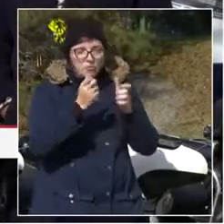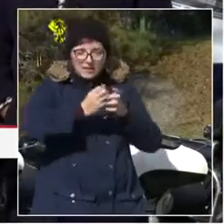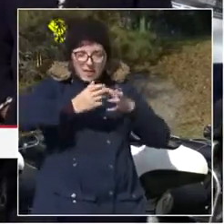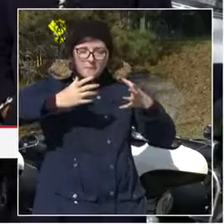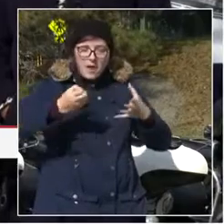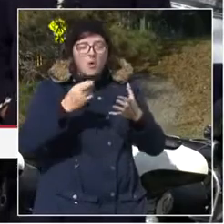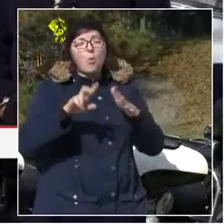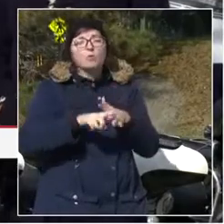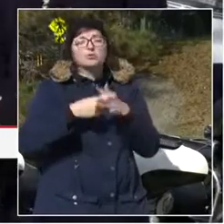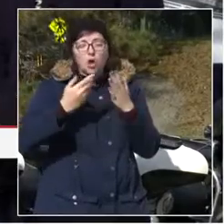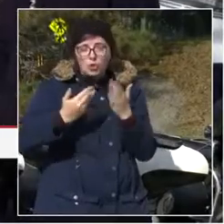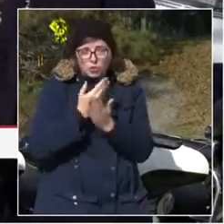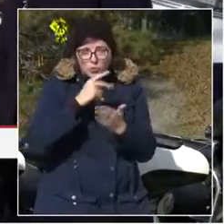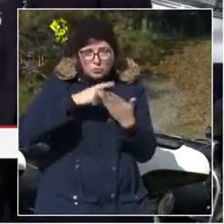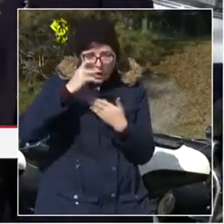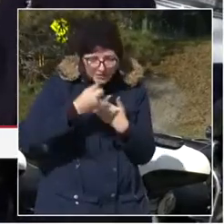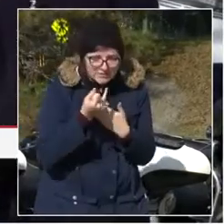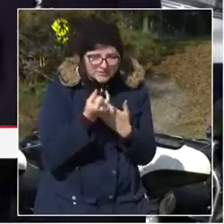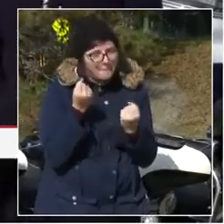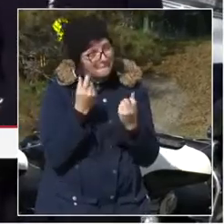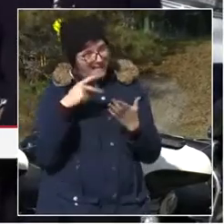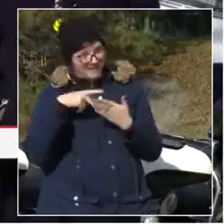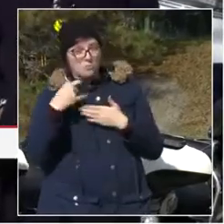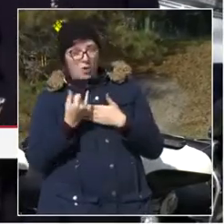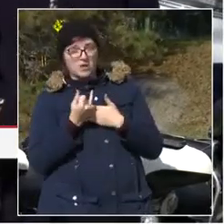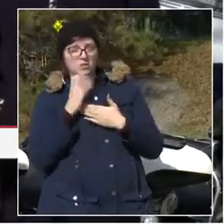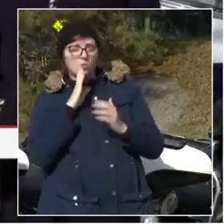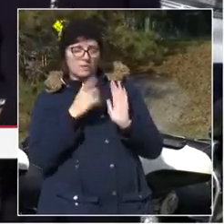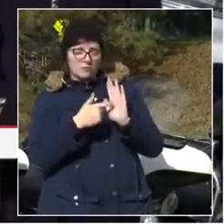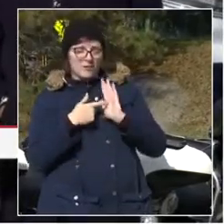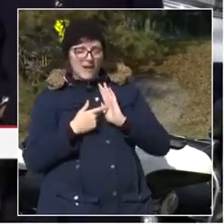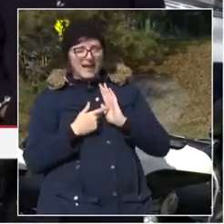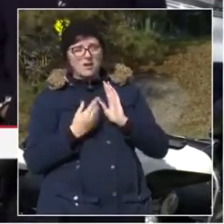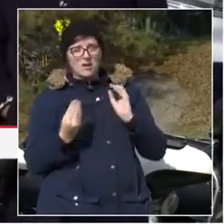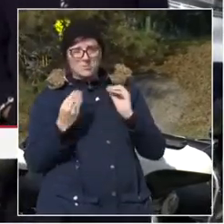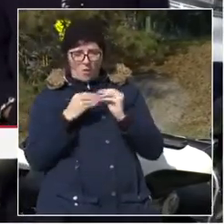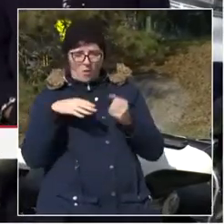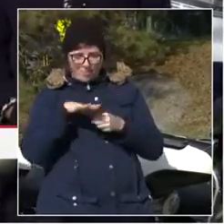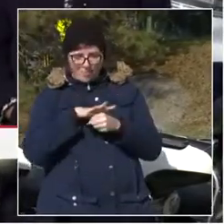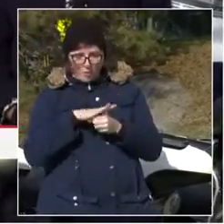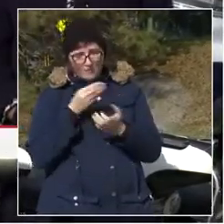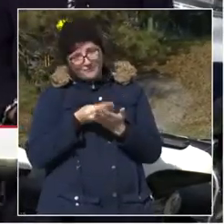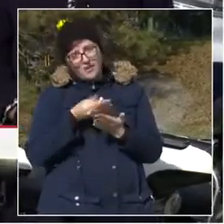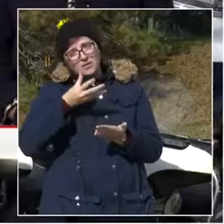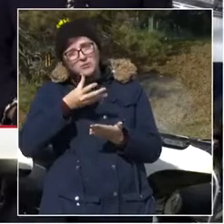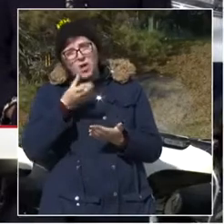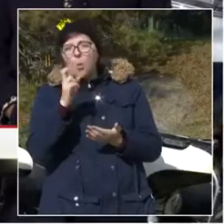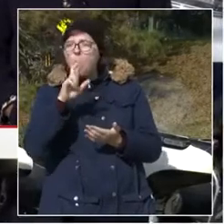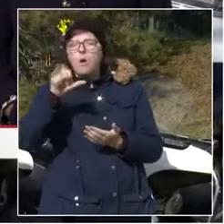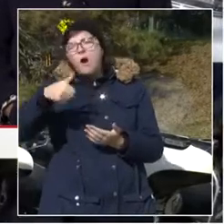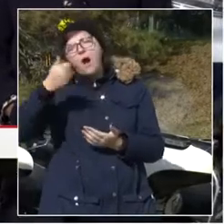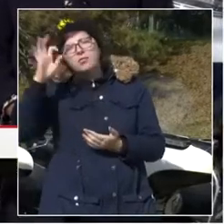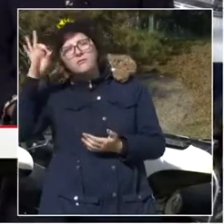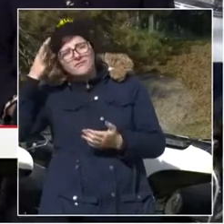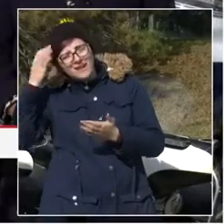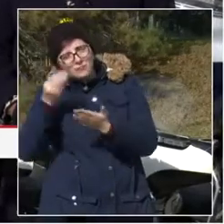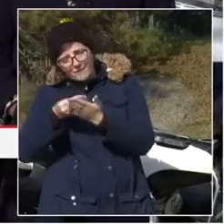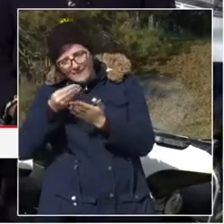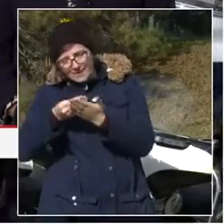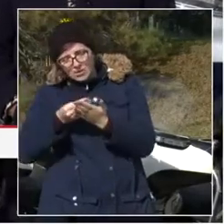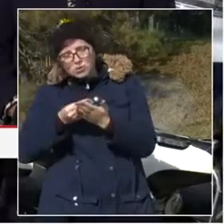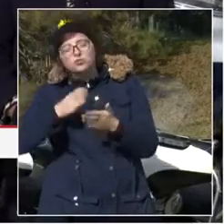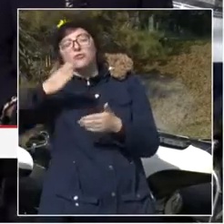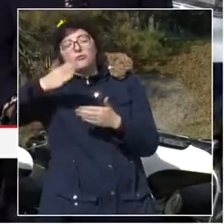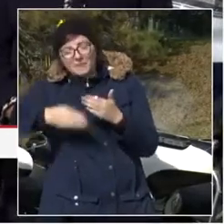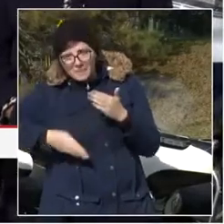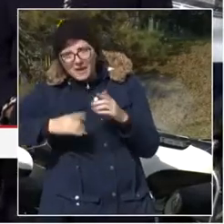new projects. For a lot of these projects, they are going to require some kind of local funding or other federal funding to complete.